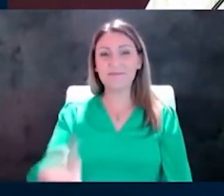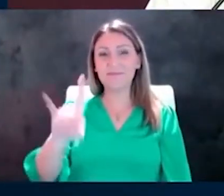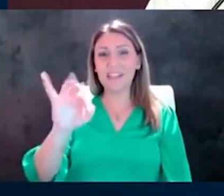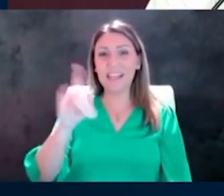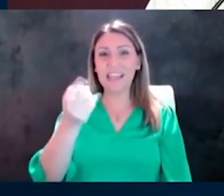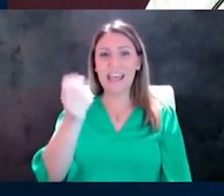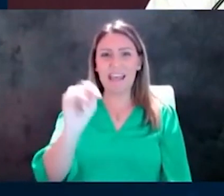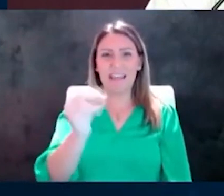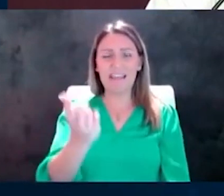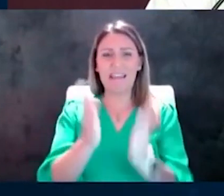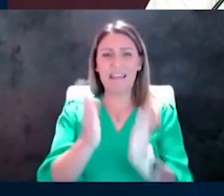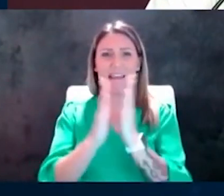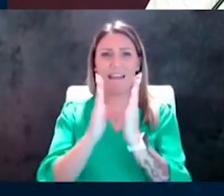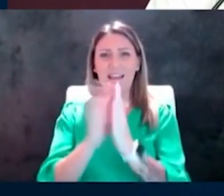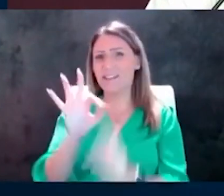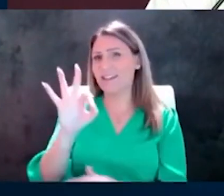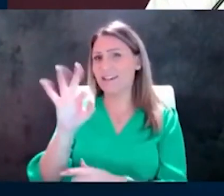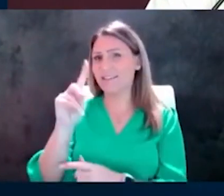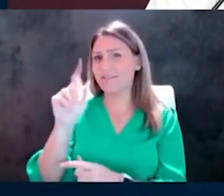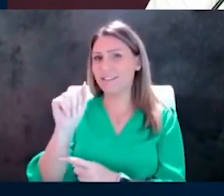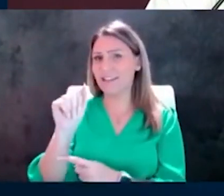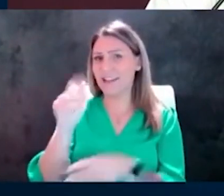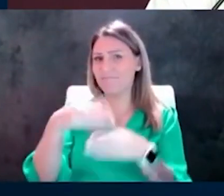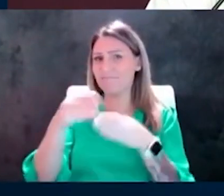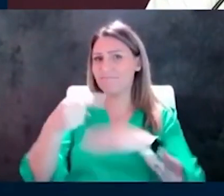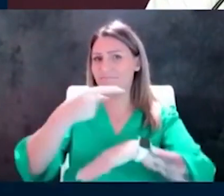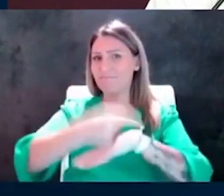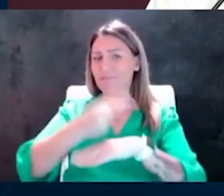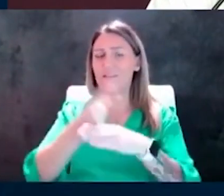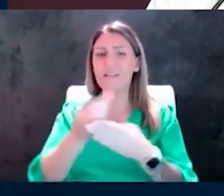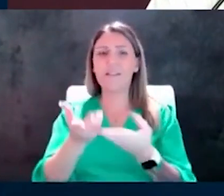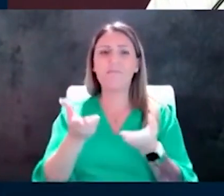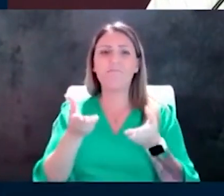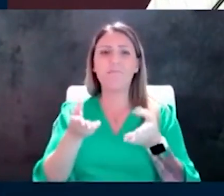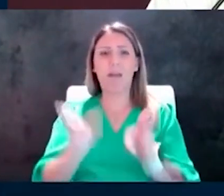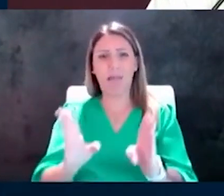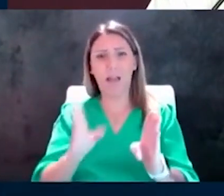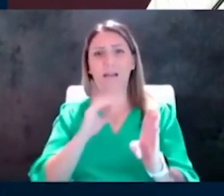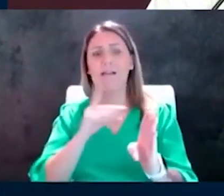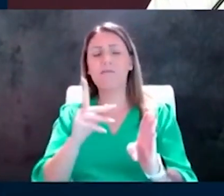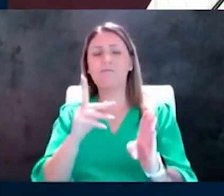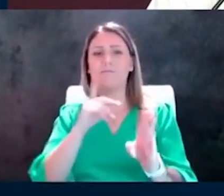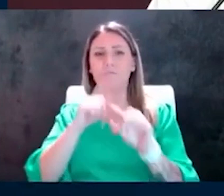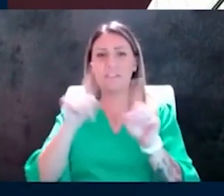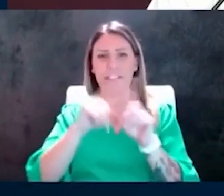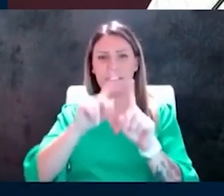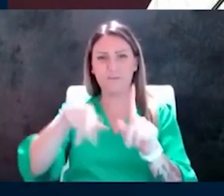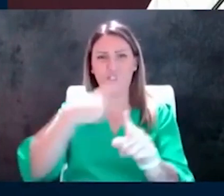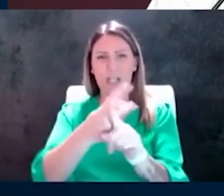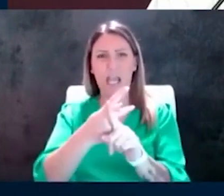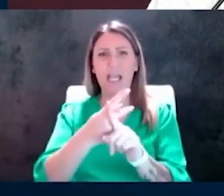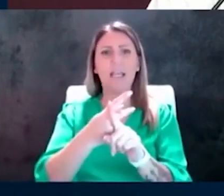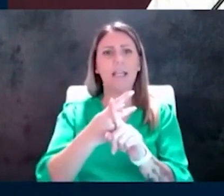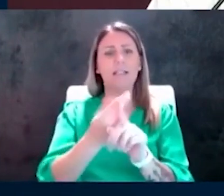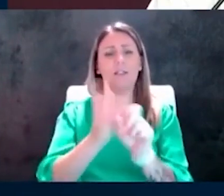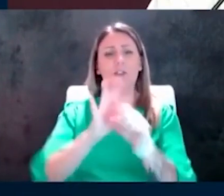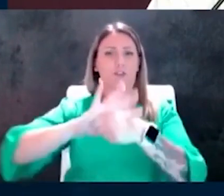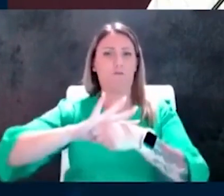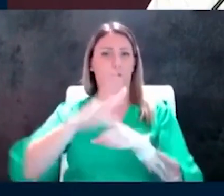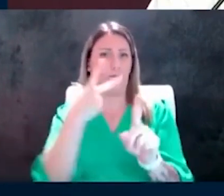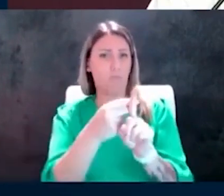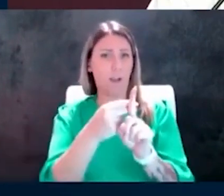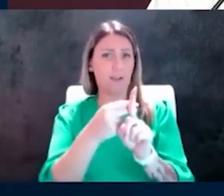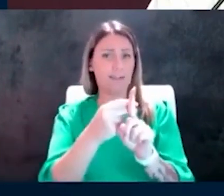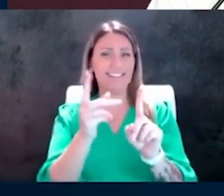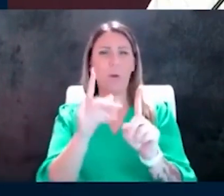the FDA is expected to allow people to use a different COVID vaccine type for the booster than they use for their initial doses. So this